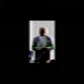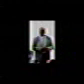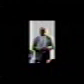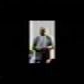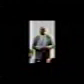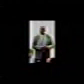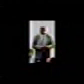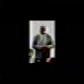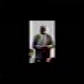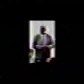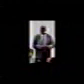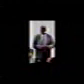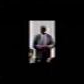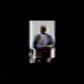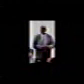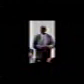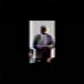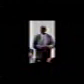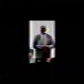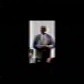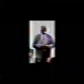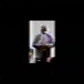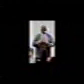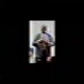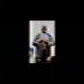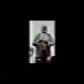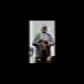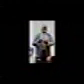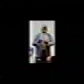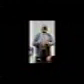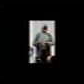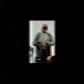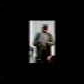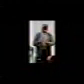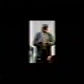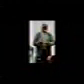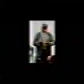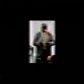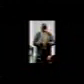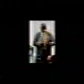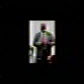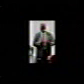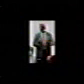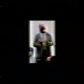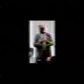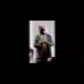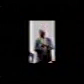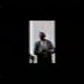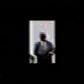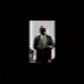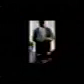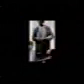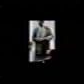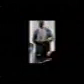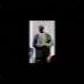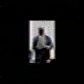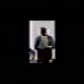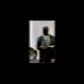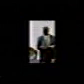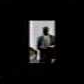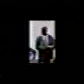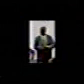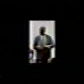in Jesus' name. The mountains on your back, the mountains on your chest,